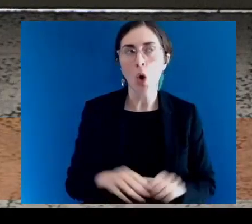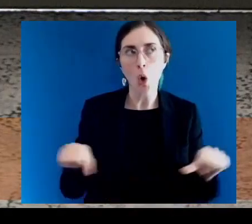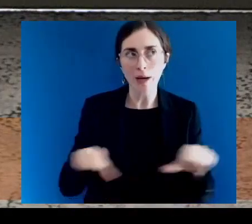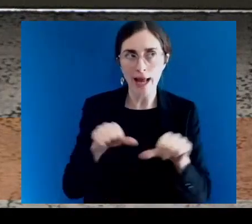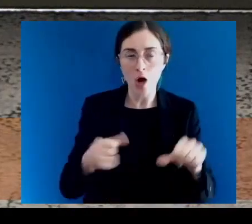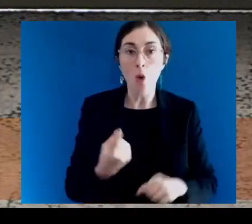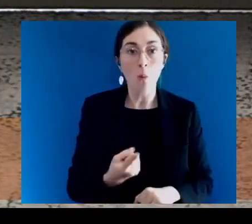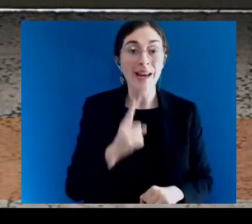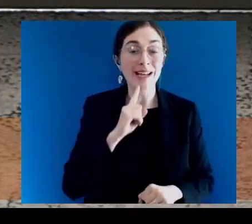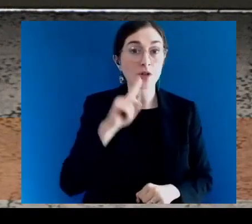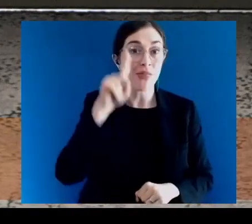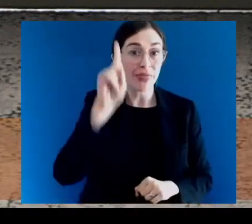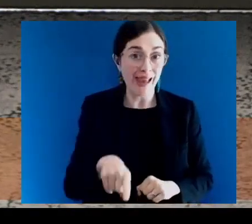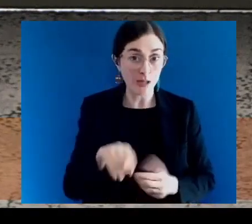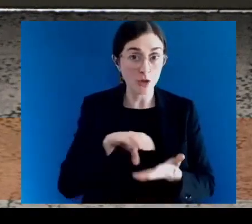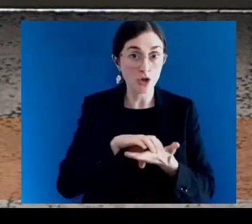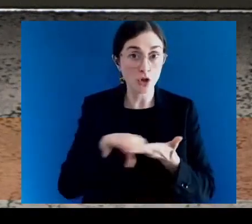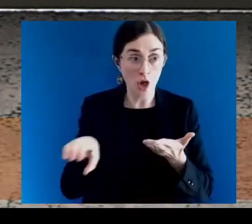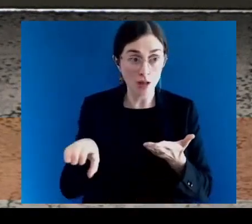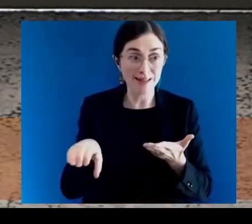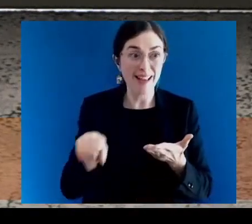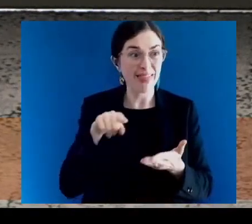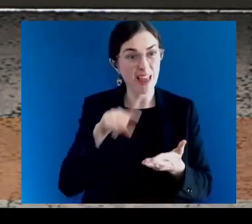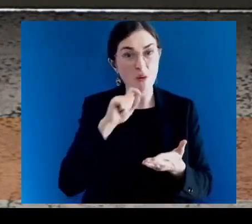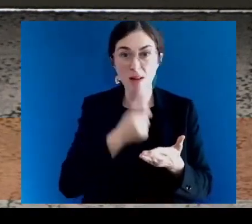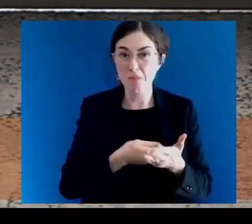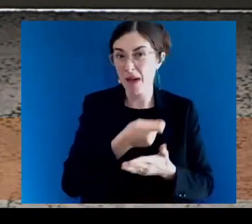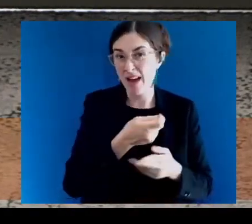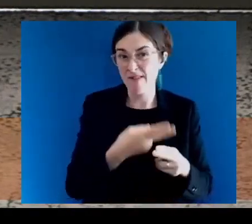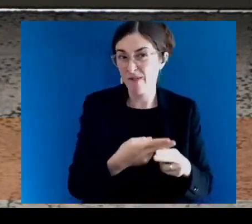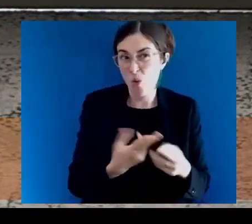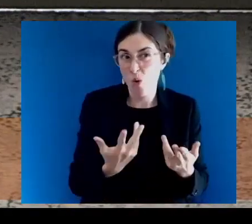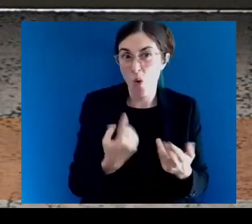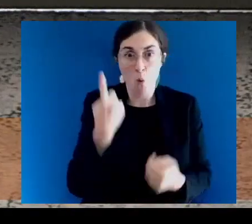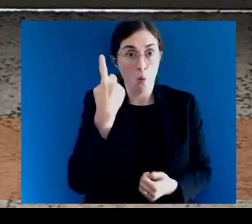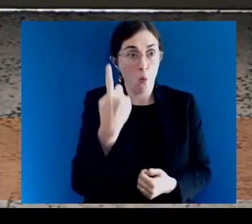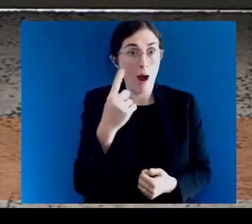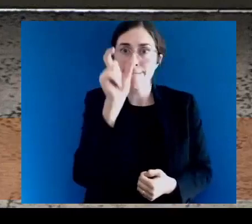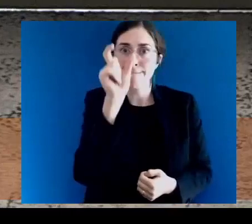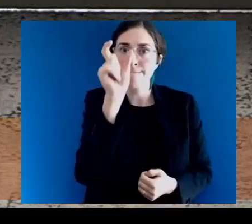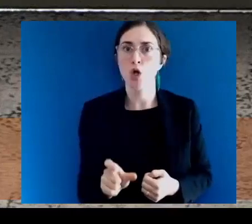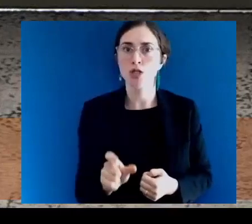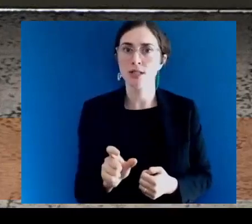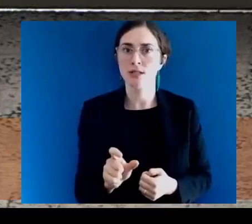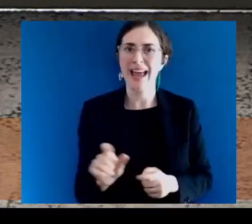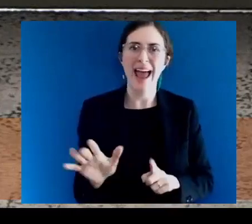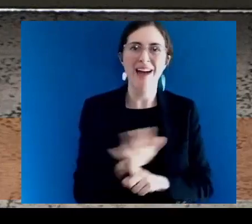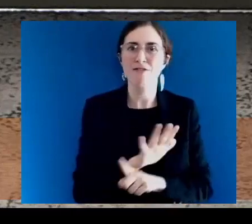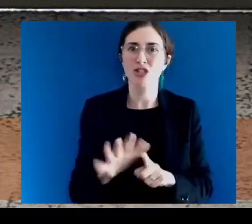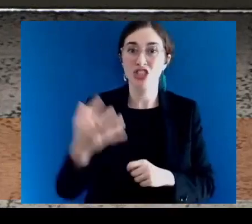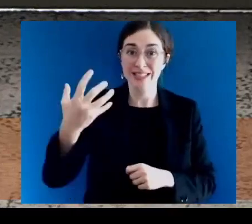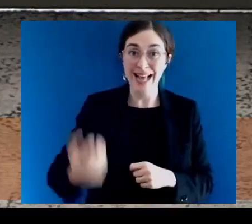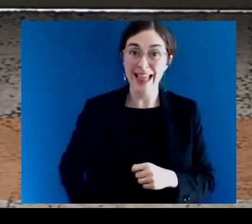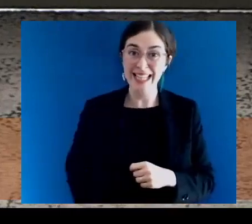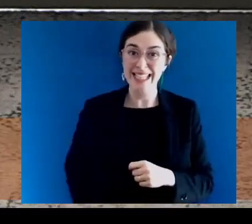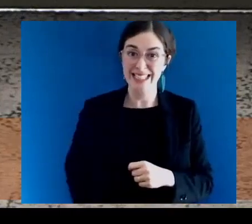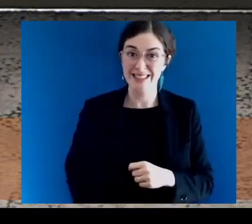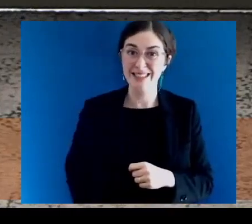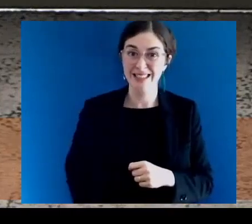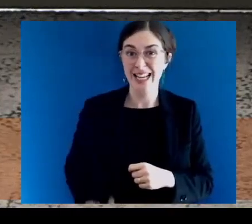$100,000, as we understand it, would pay for, let's say, an average salary for one public servant in 2017, 7 years